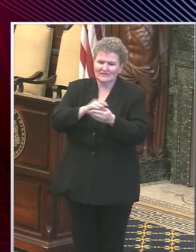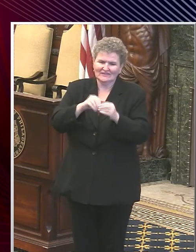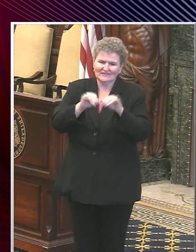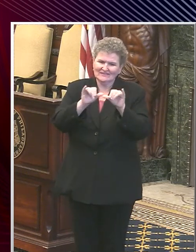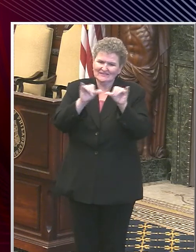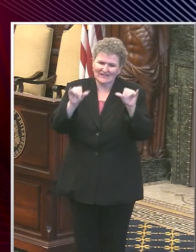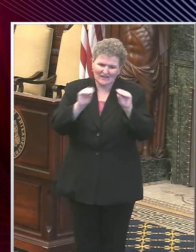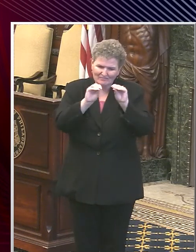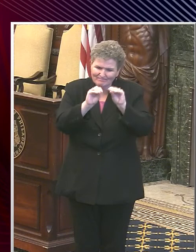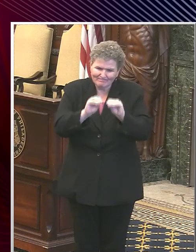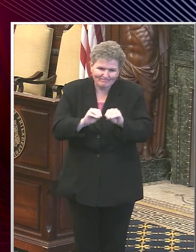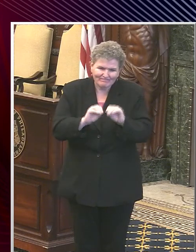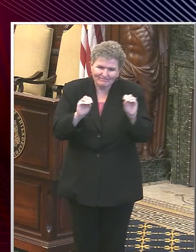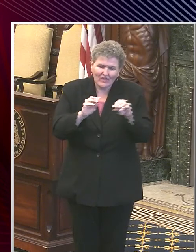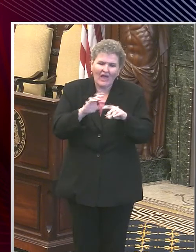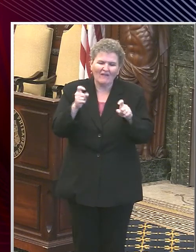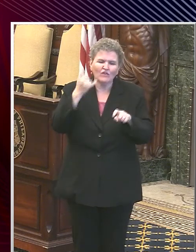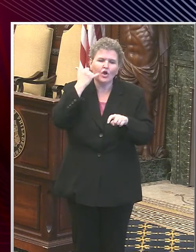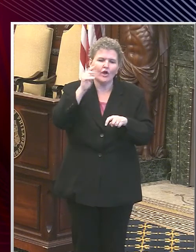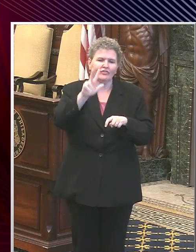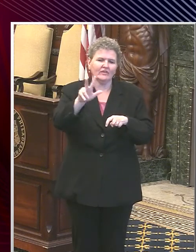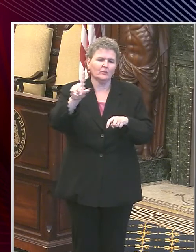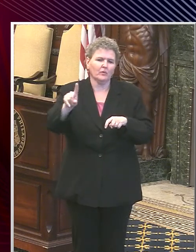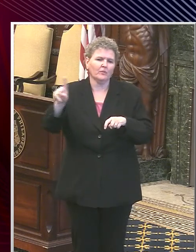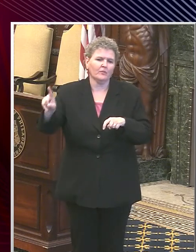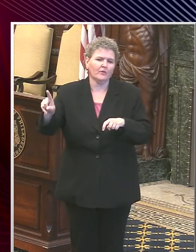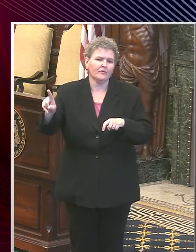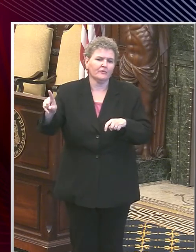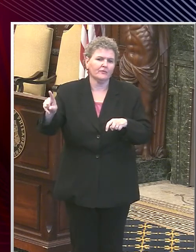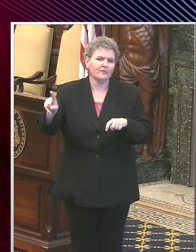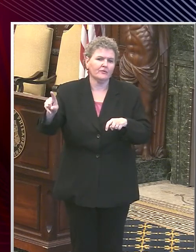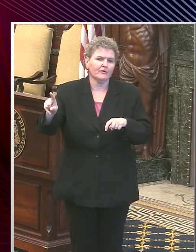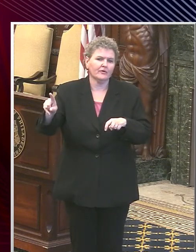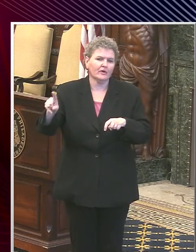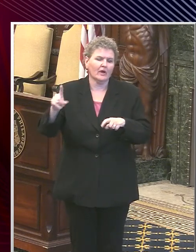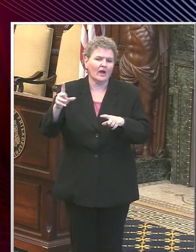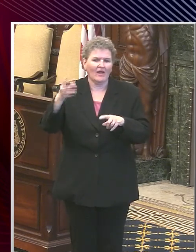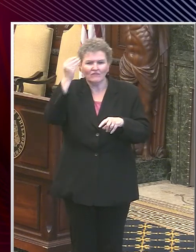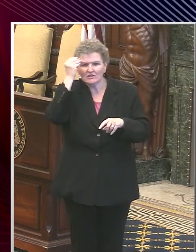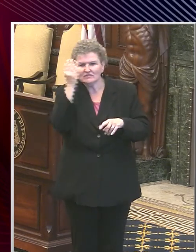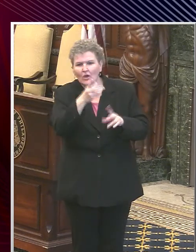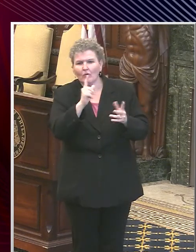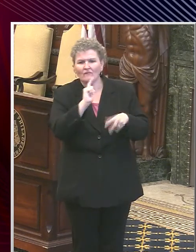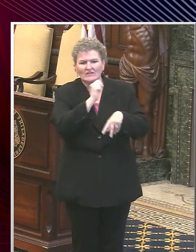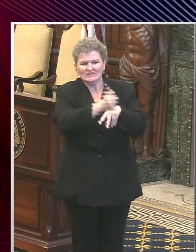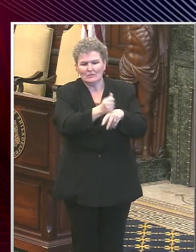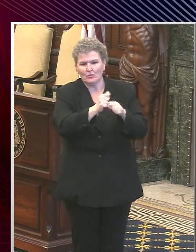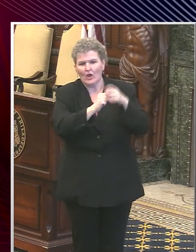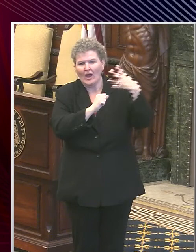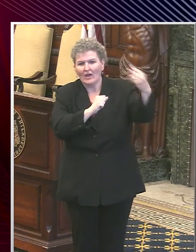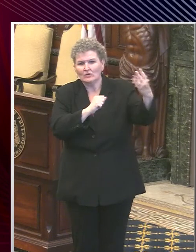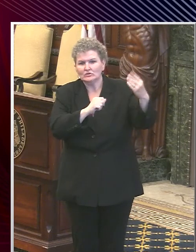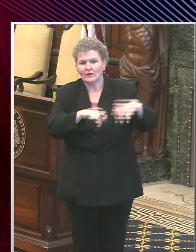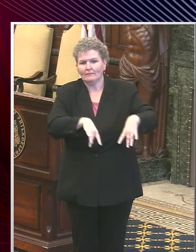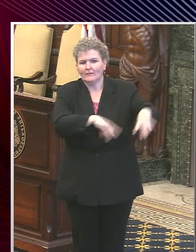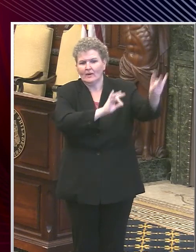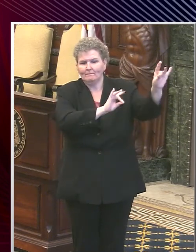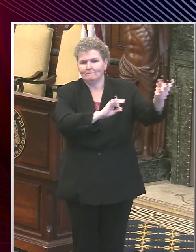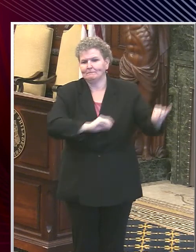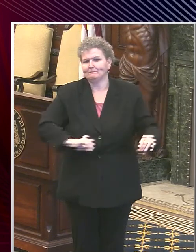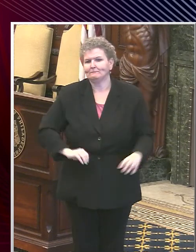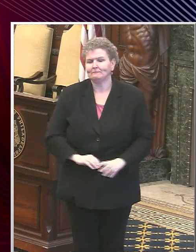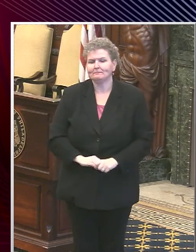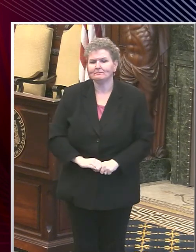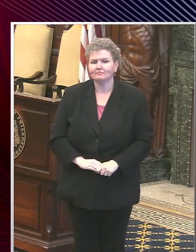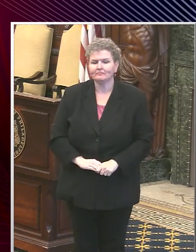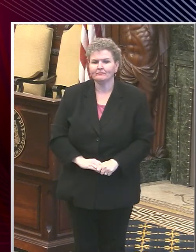ask residents to call 311 and know the regulations about what they can set out. And it's currently live, correct? So they can go on there today